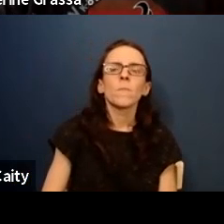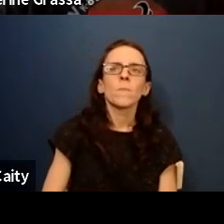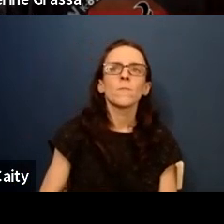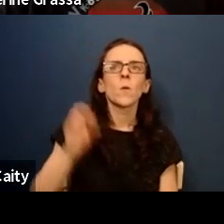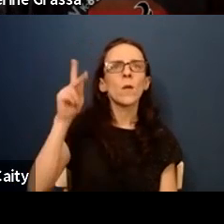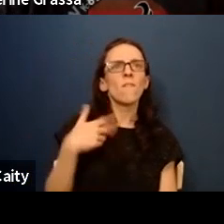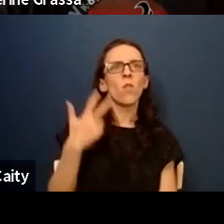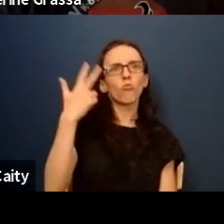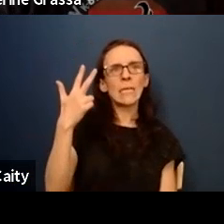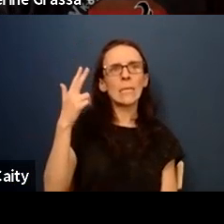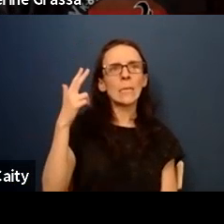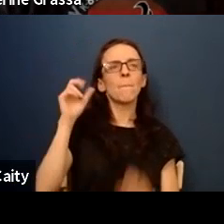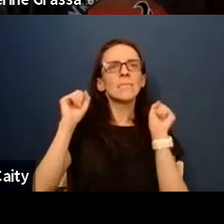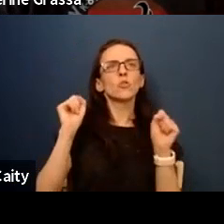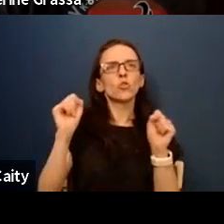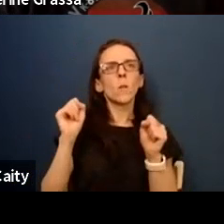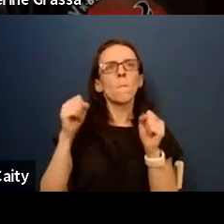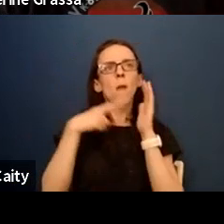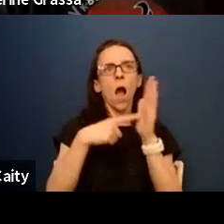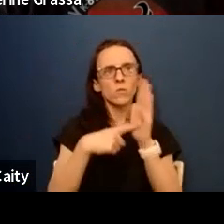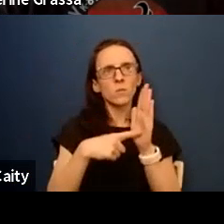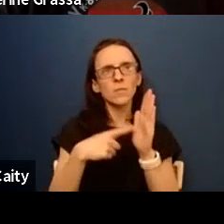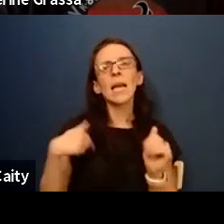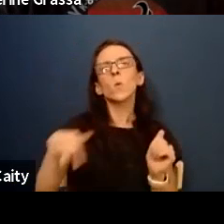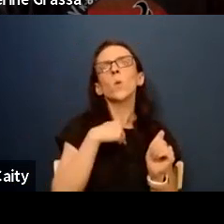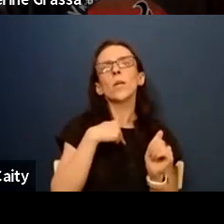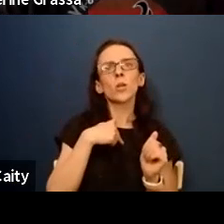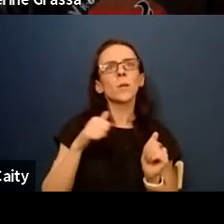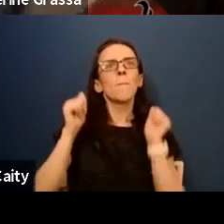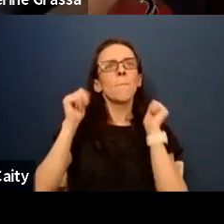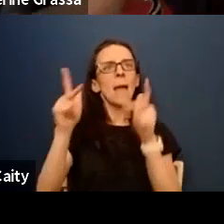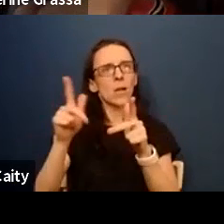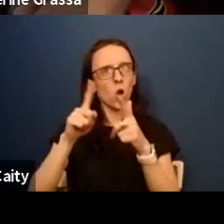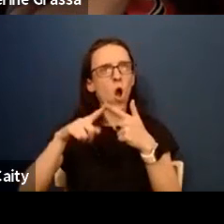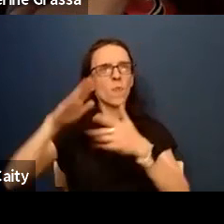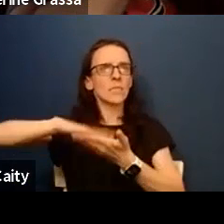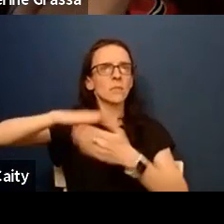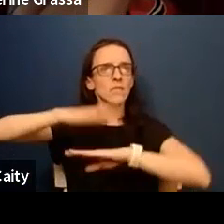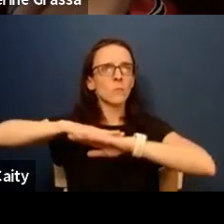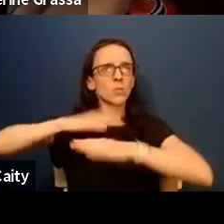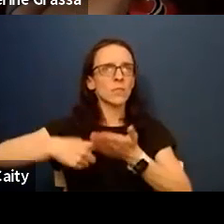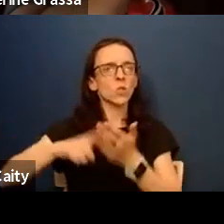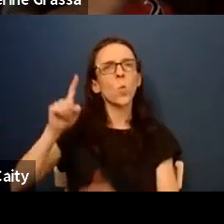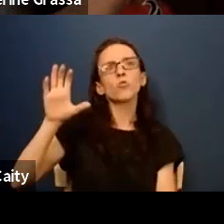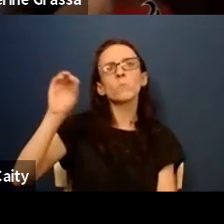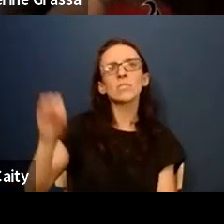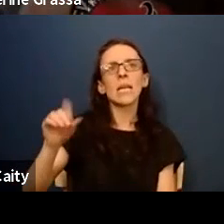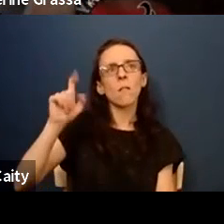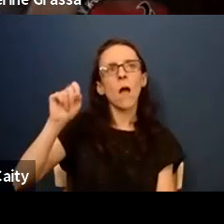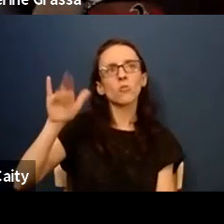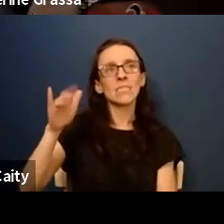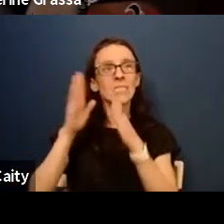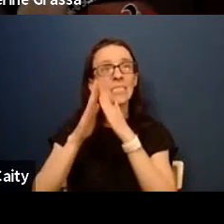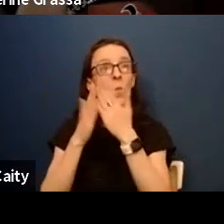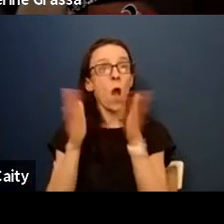potential models, and we are now putting back on the table 100% lottery, just citywide. Is that what you all are?